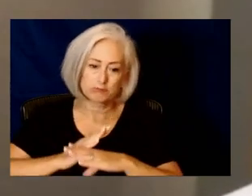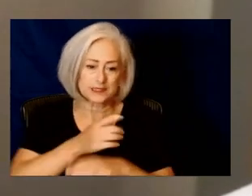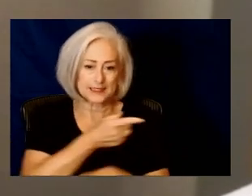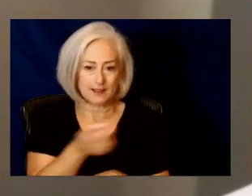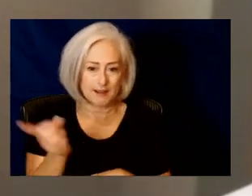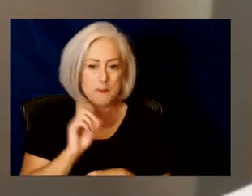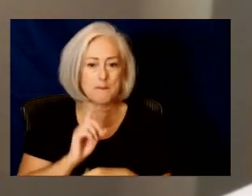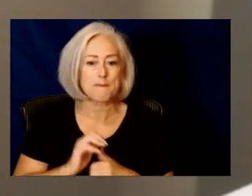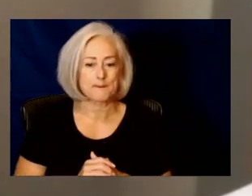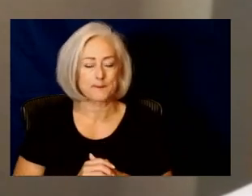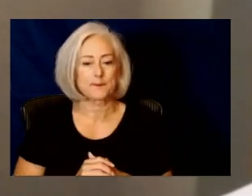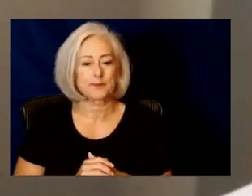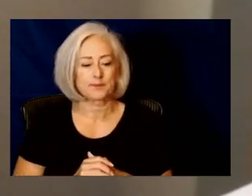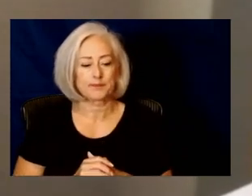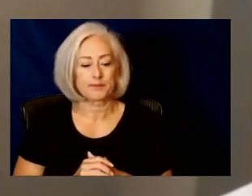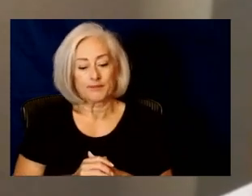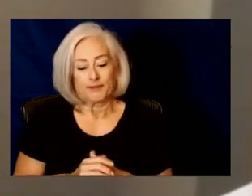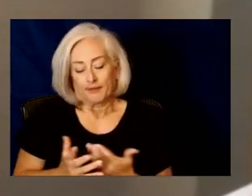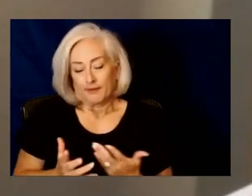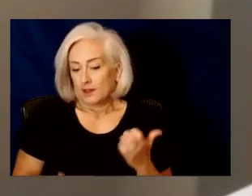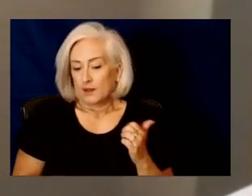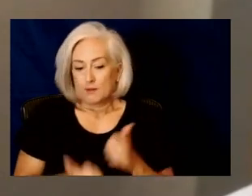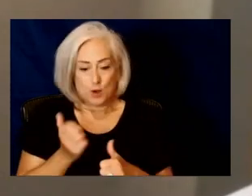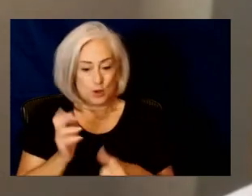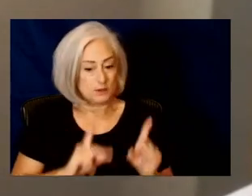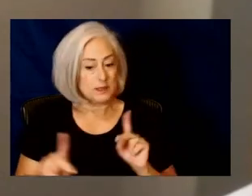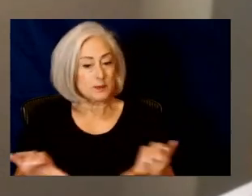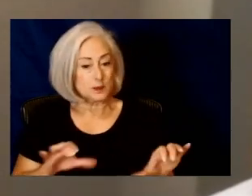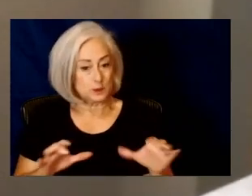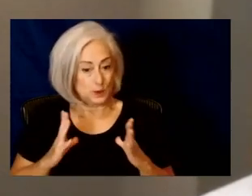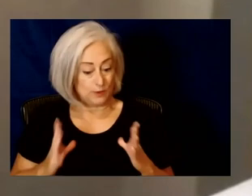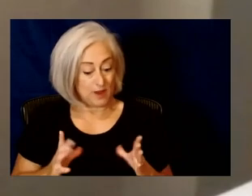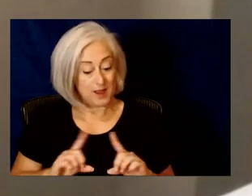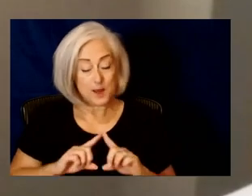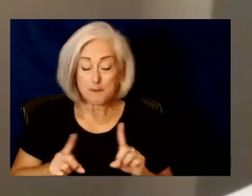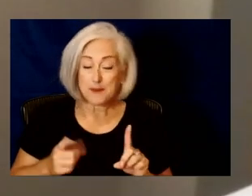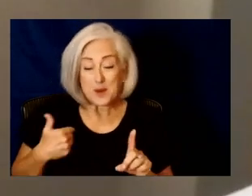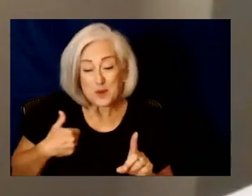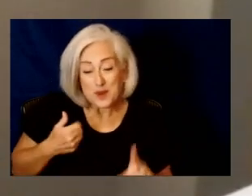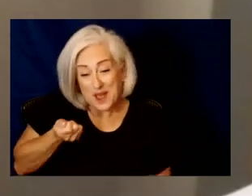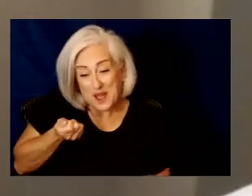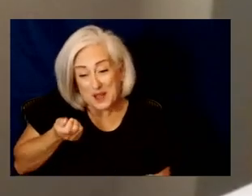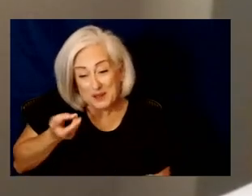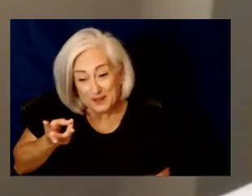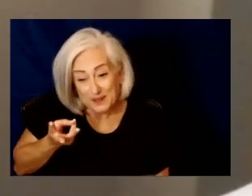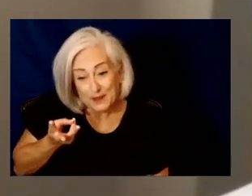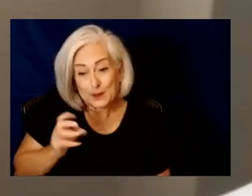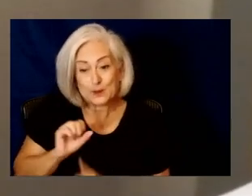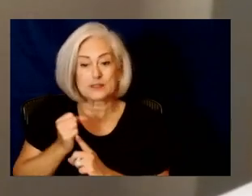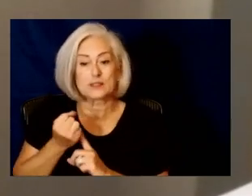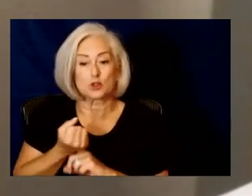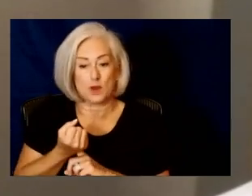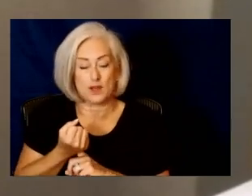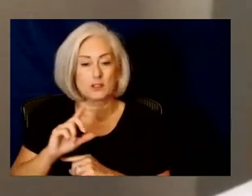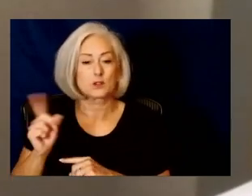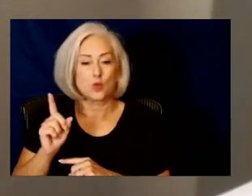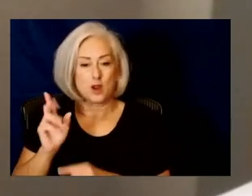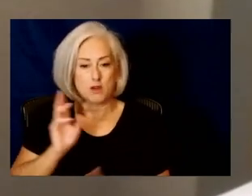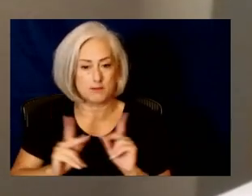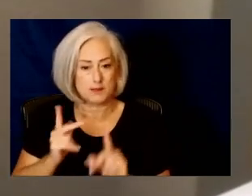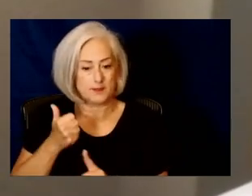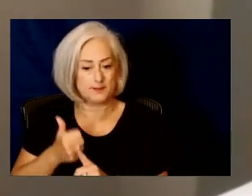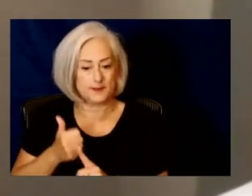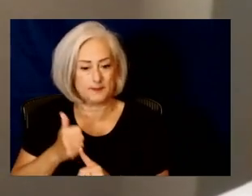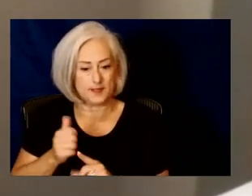those efforts, you know, like I said, most people have done well, but we have had a few cases where people have developed